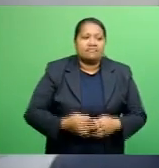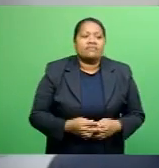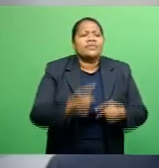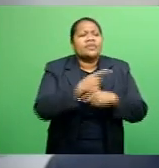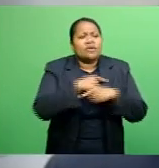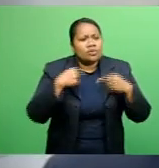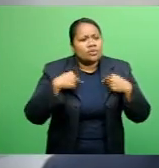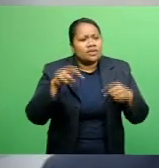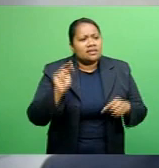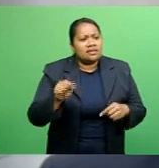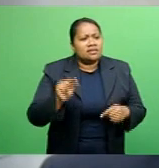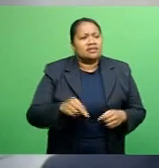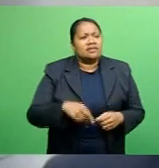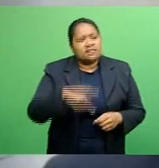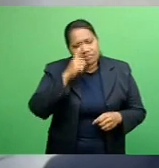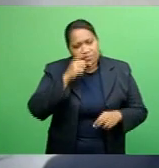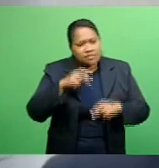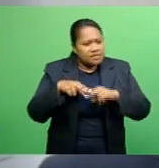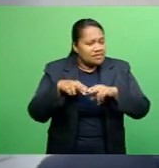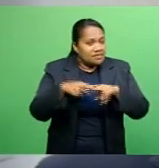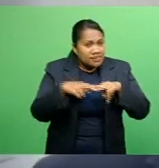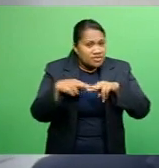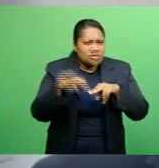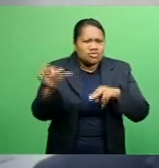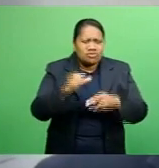and people in Fiji should stop all this